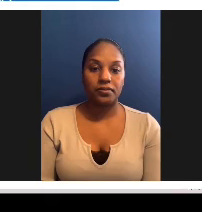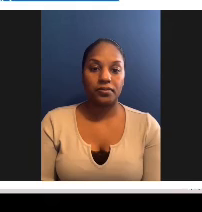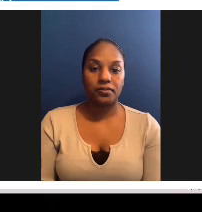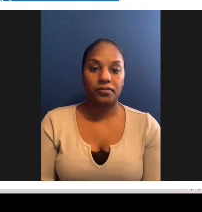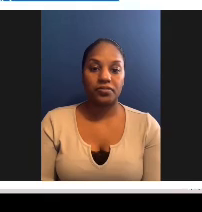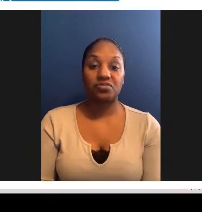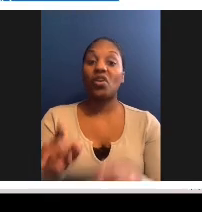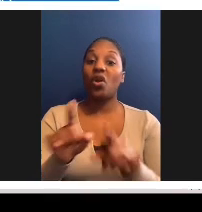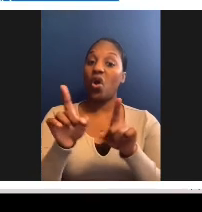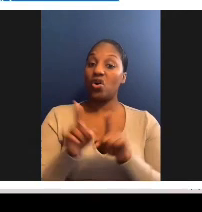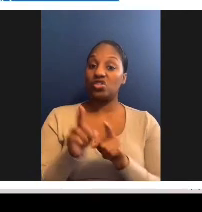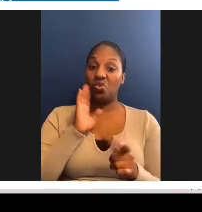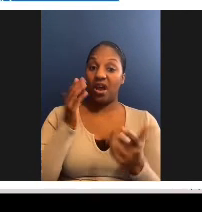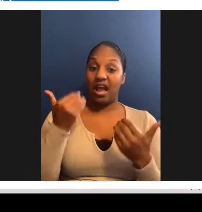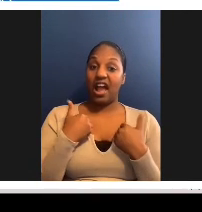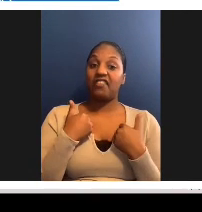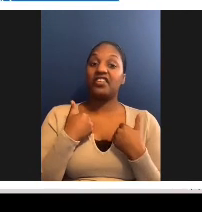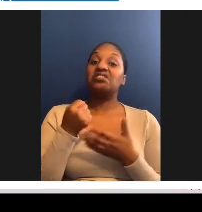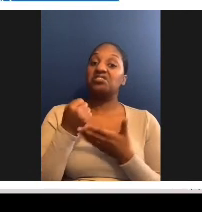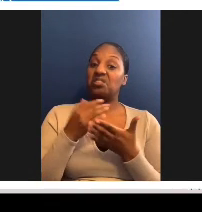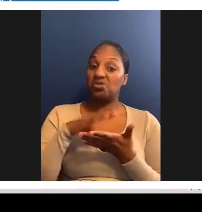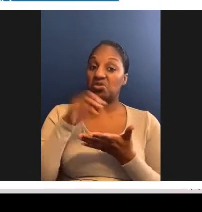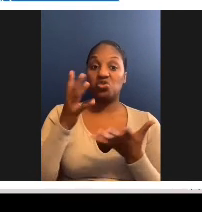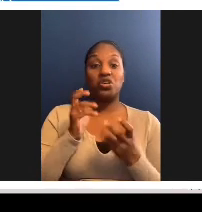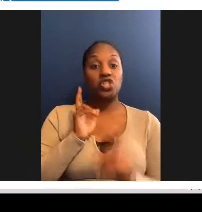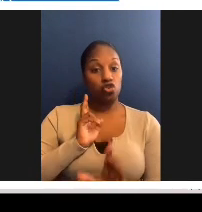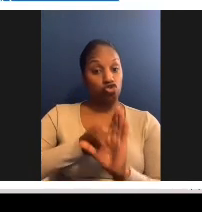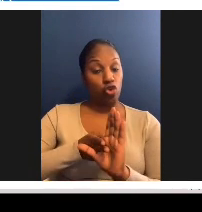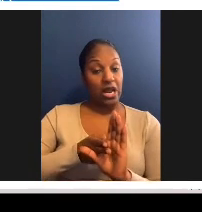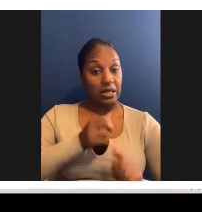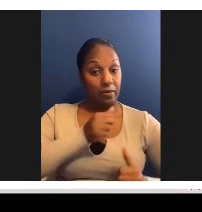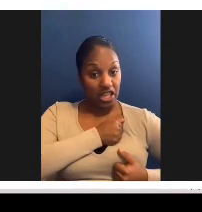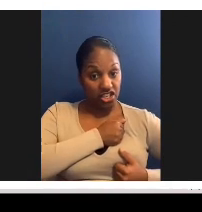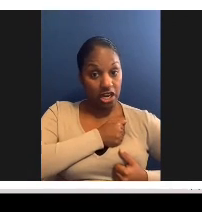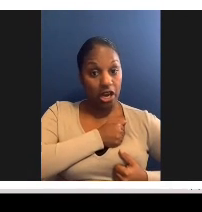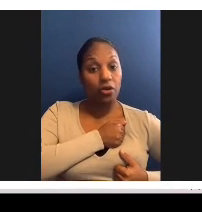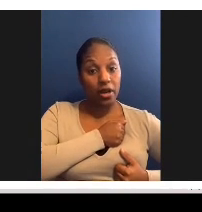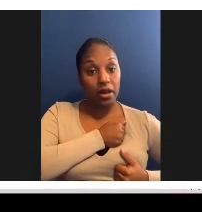You also may have some students who want to join the military. So